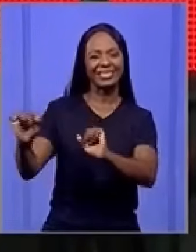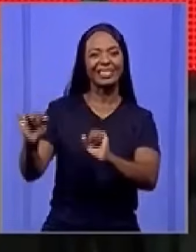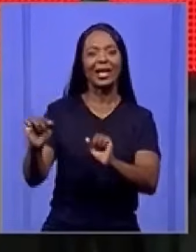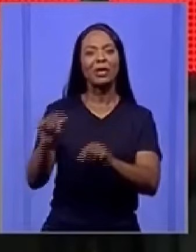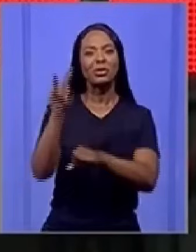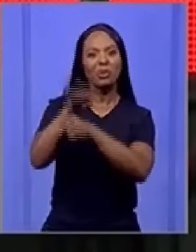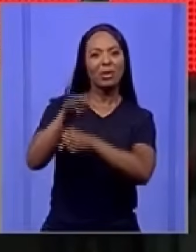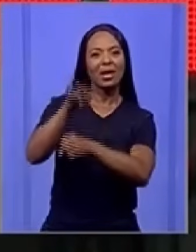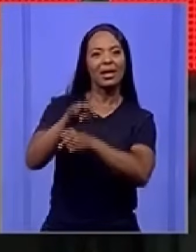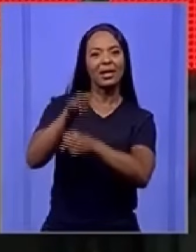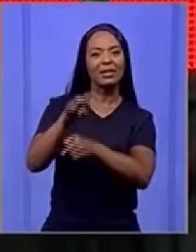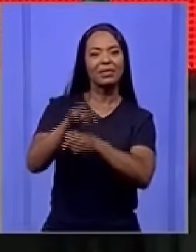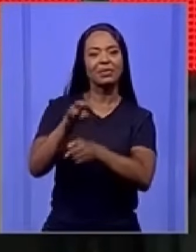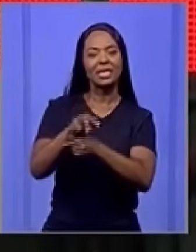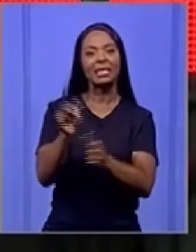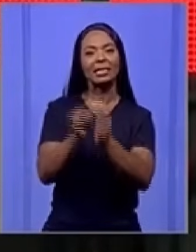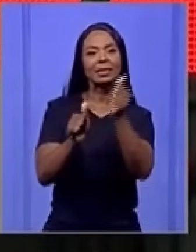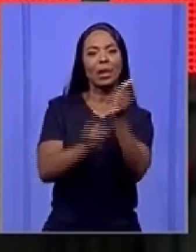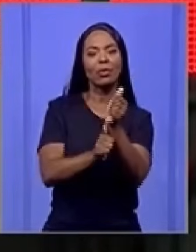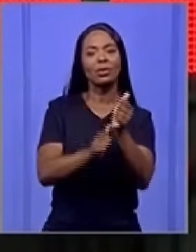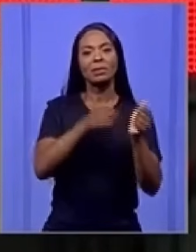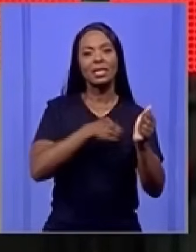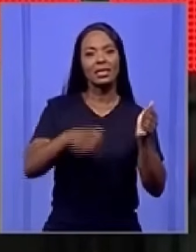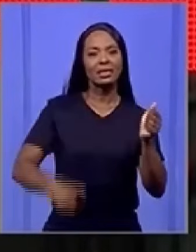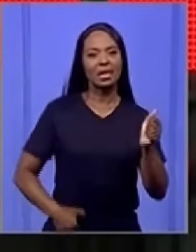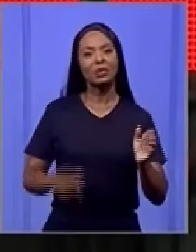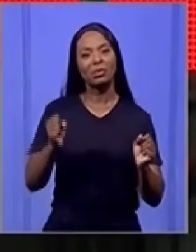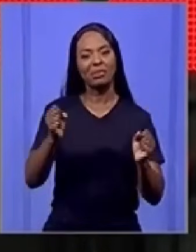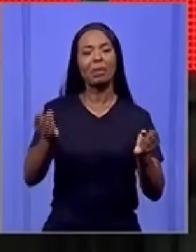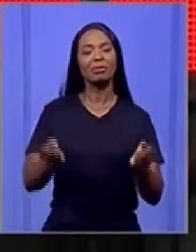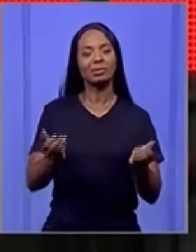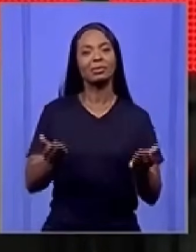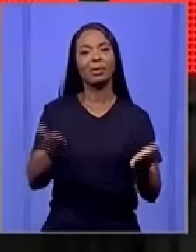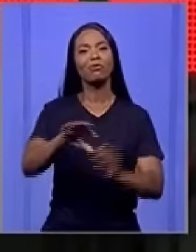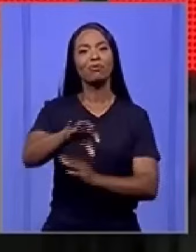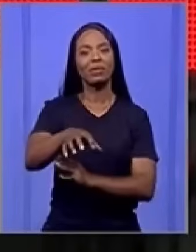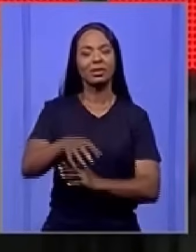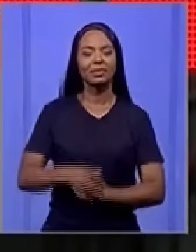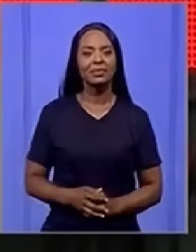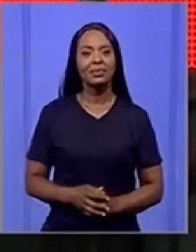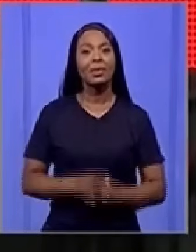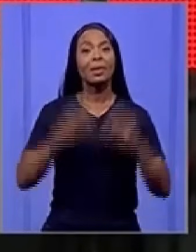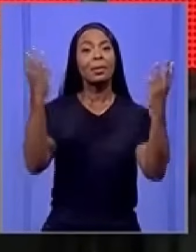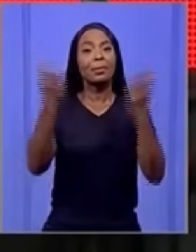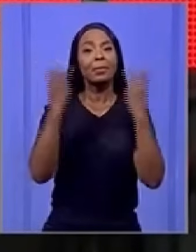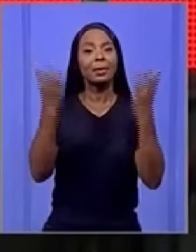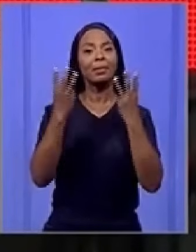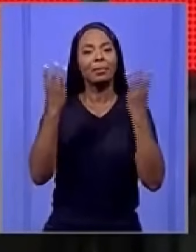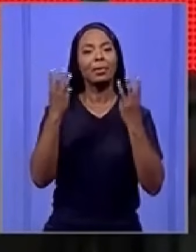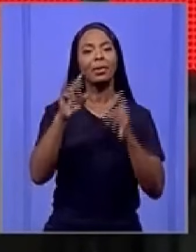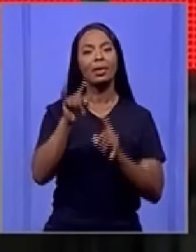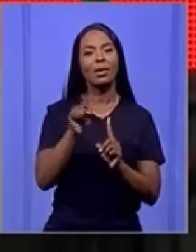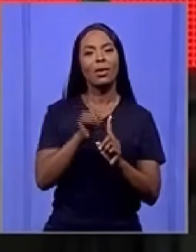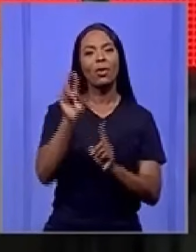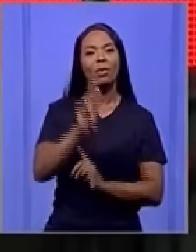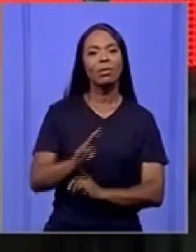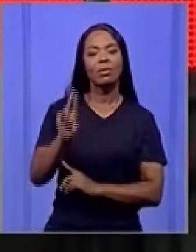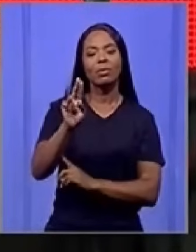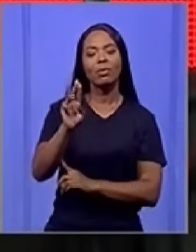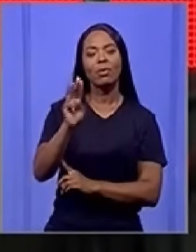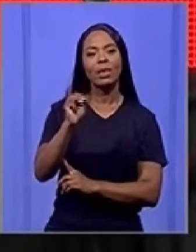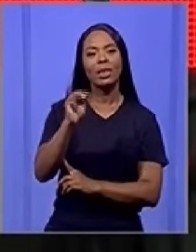supervision of our capable Deputy President to deliver this province. The people of Mkabaoya